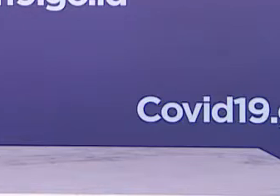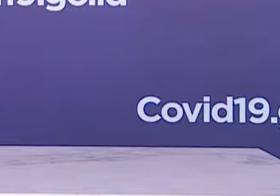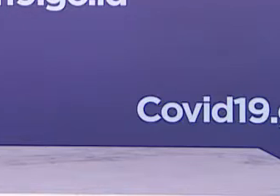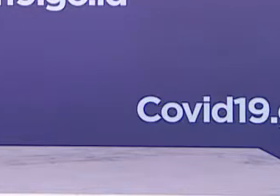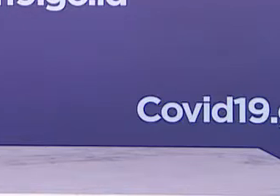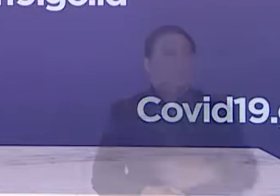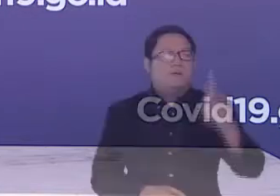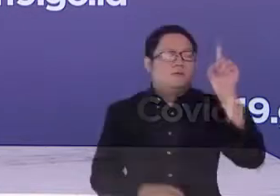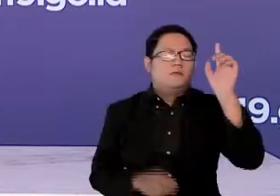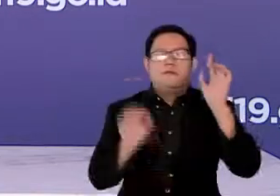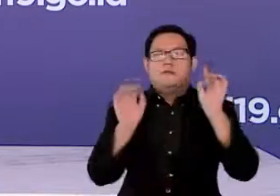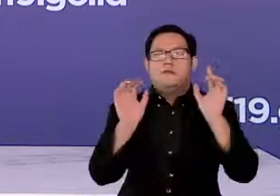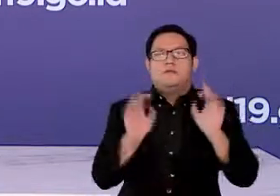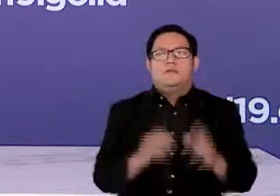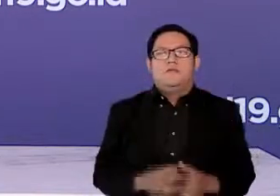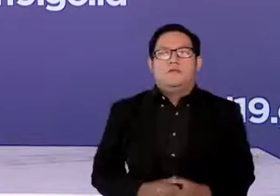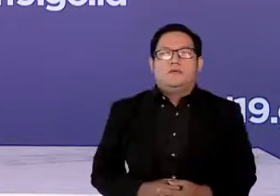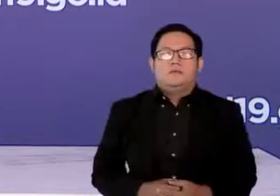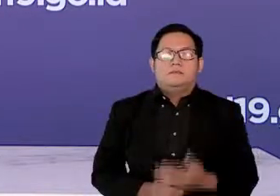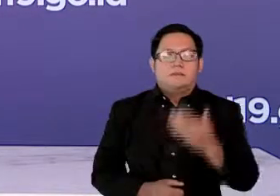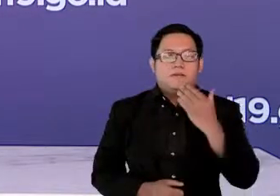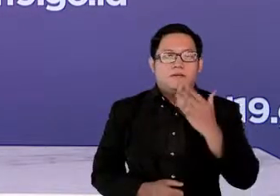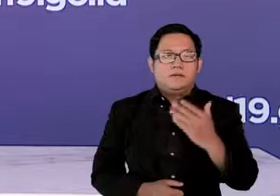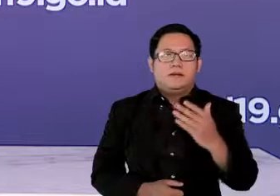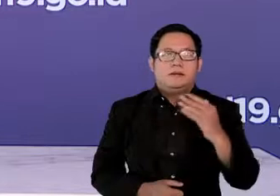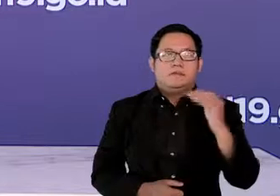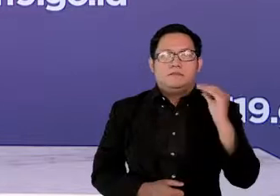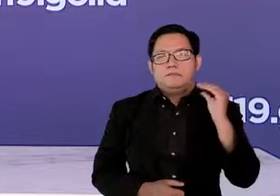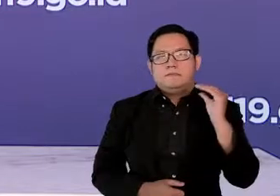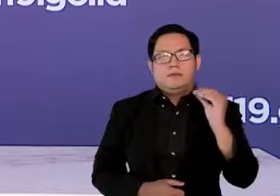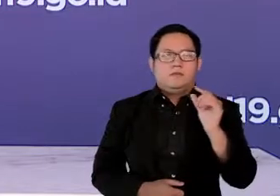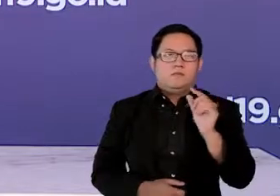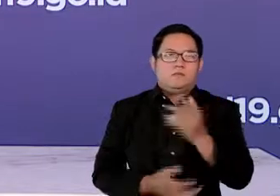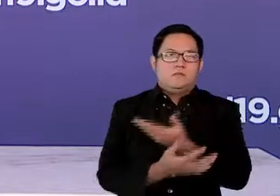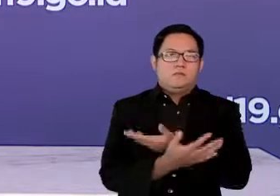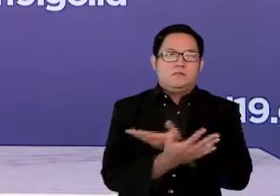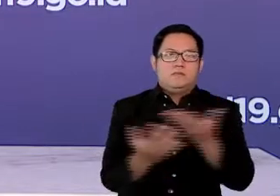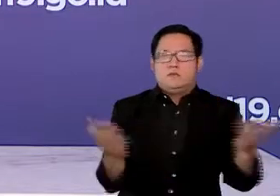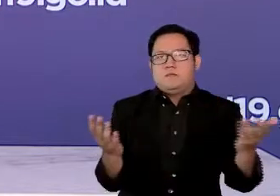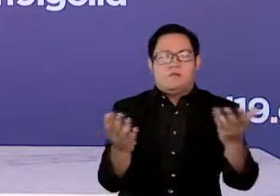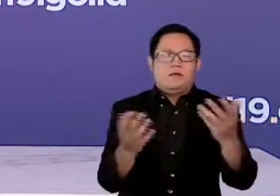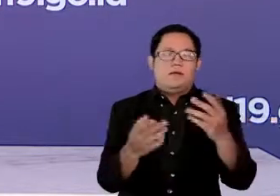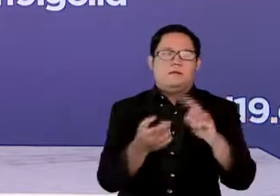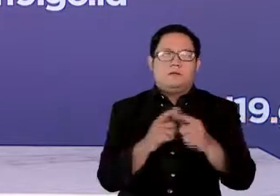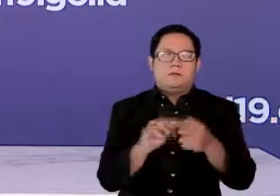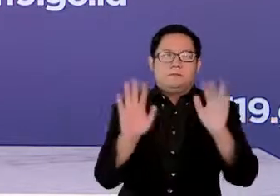Assalamualaikum warahmatullahi wabarakatuh. Good morning to all our friends in the media.